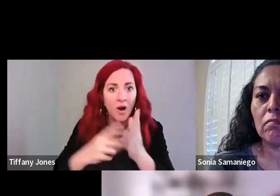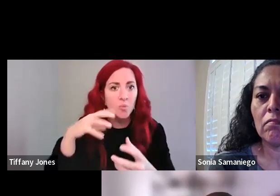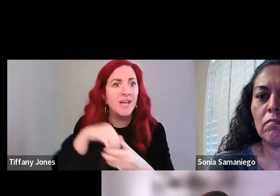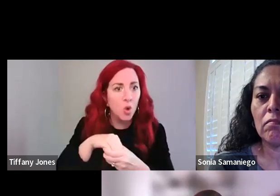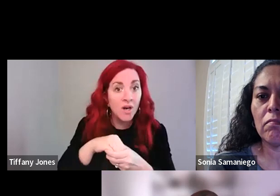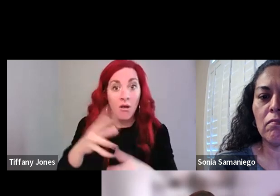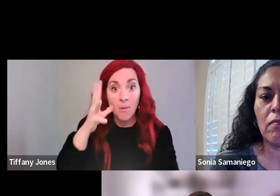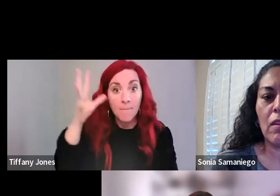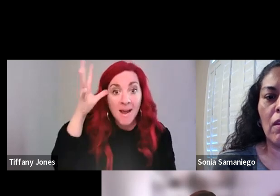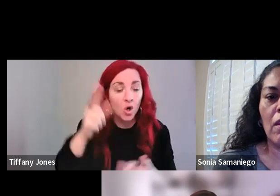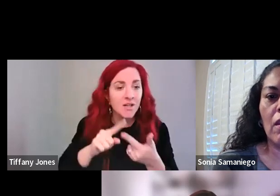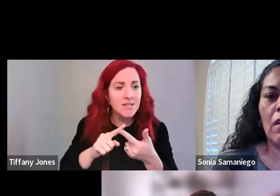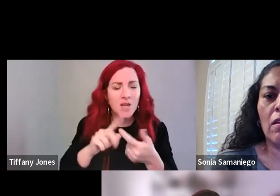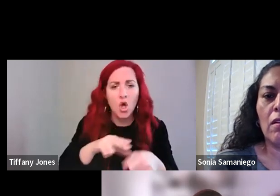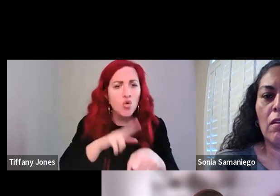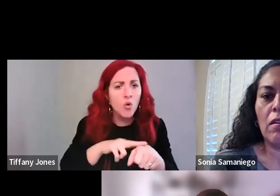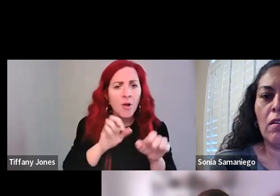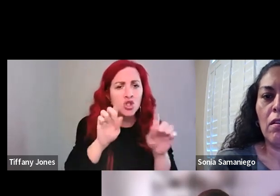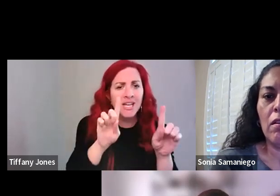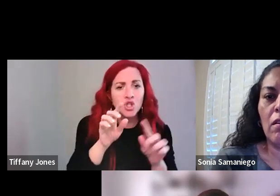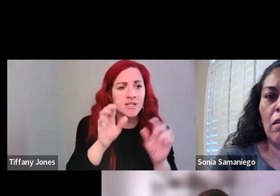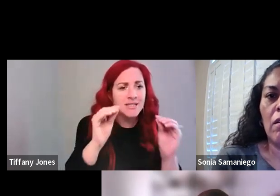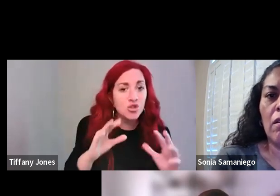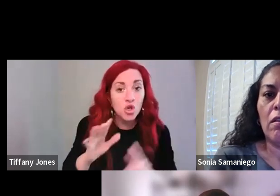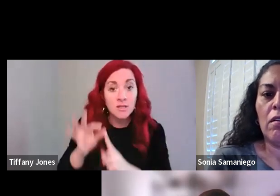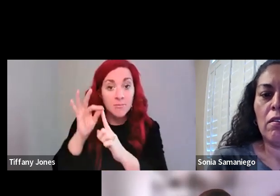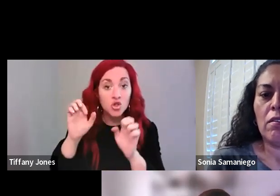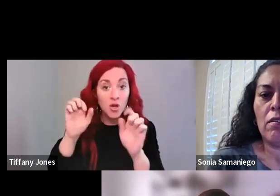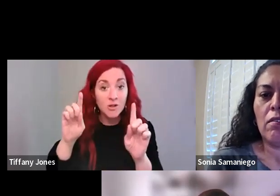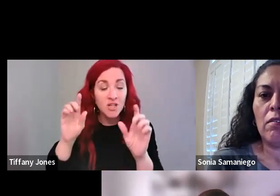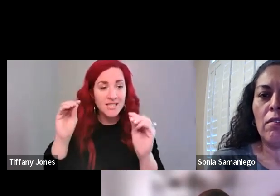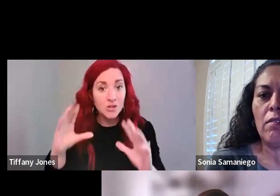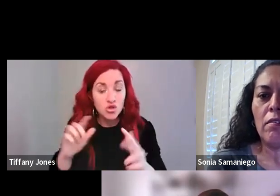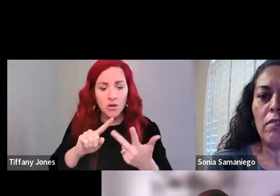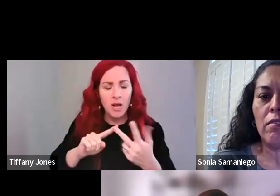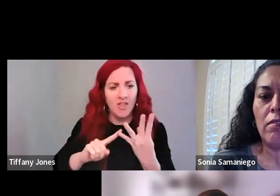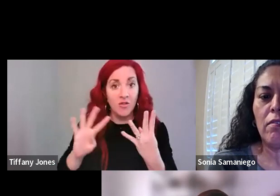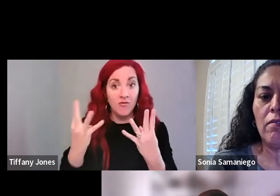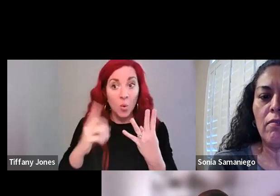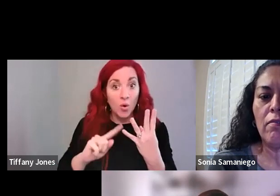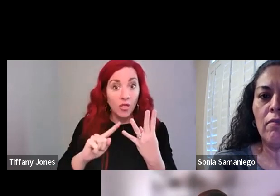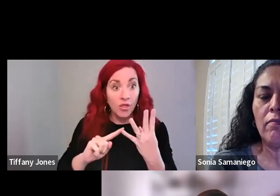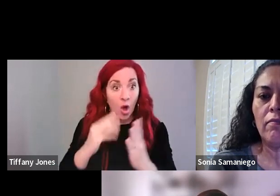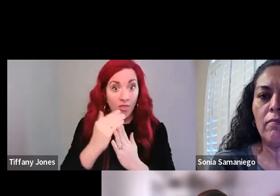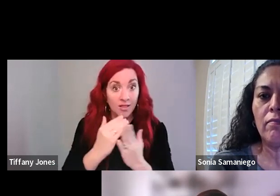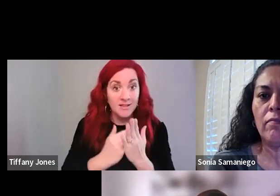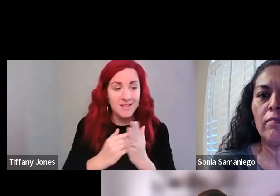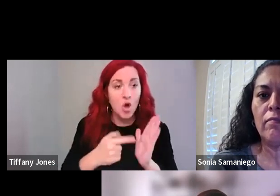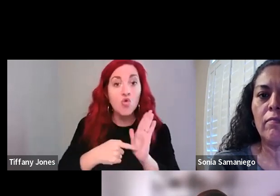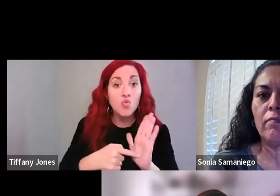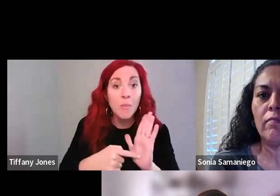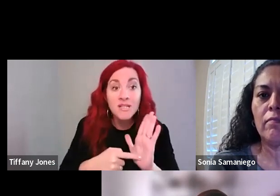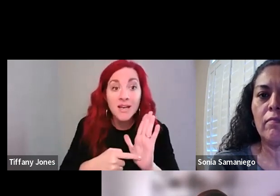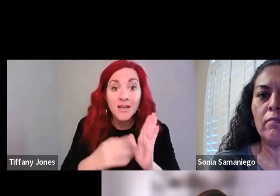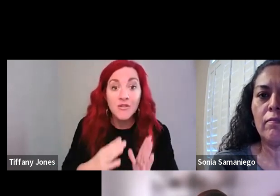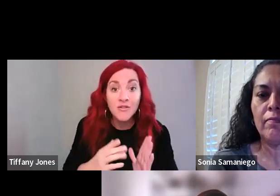the parents, a regular ed teacher, a special ed teacher, and then number 4 on this list is a representative